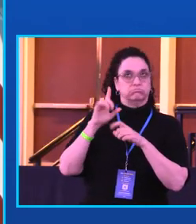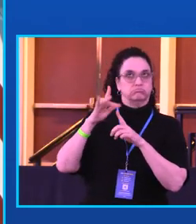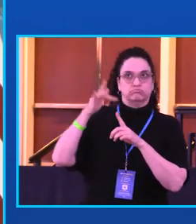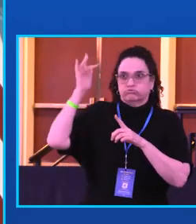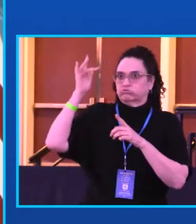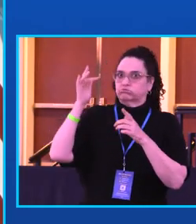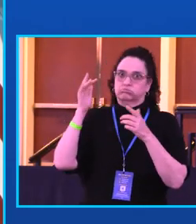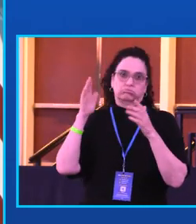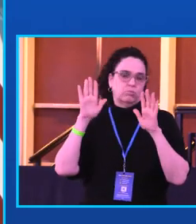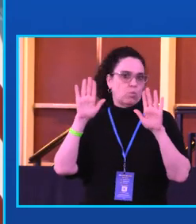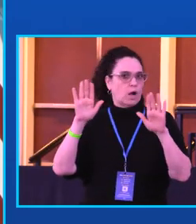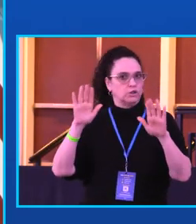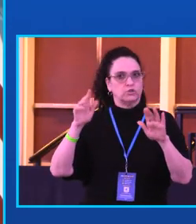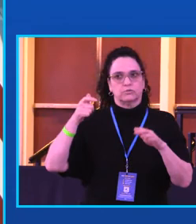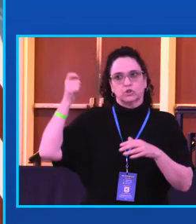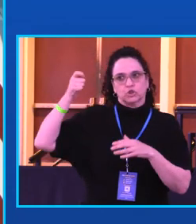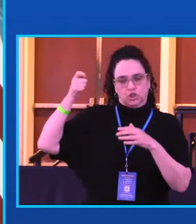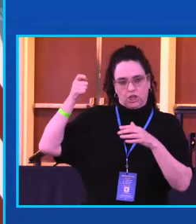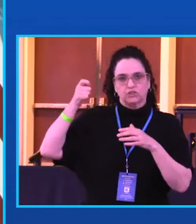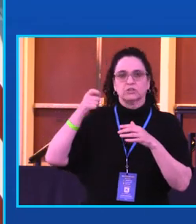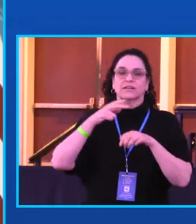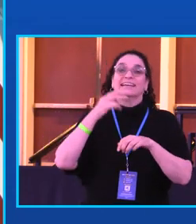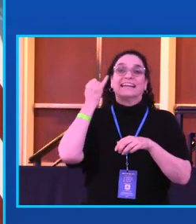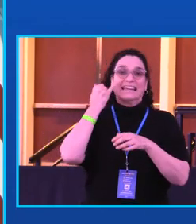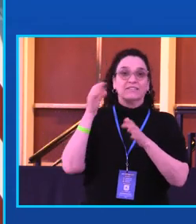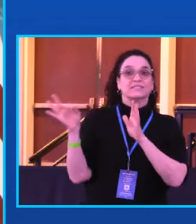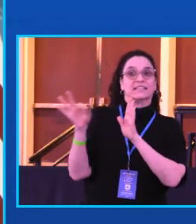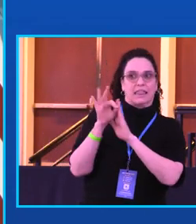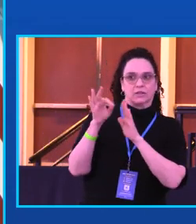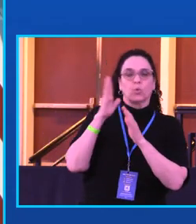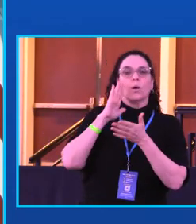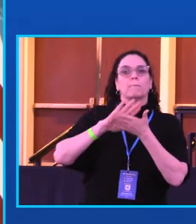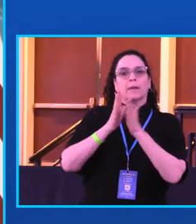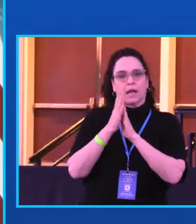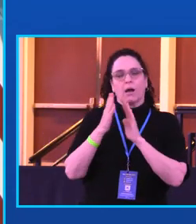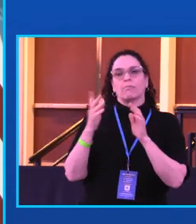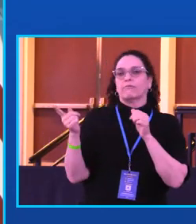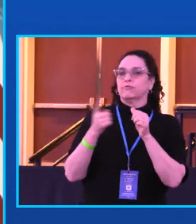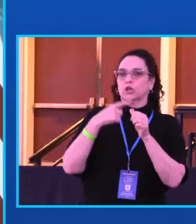if confirmed, of course, she will be the first black woman on the highest court in the land.